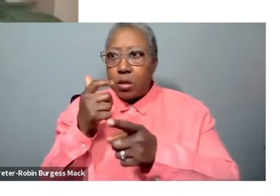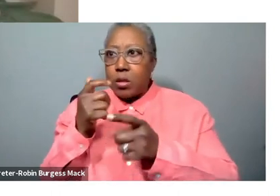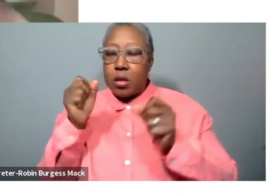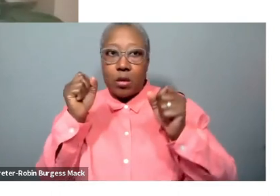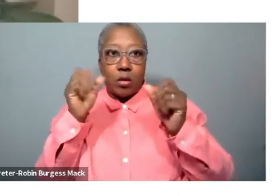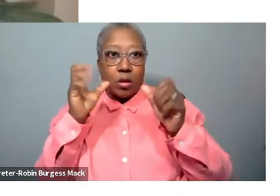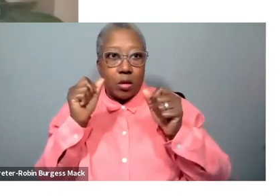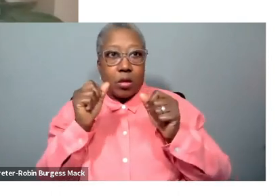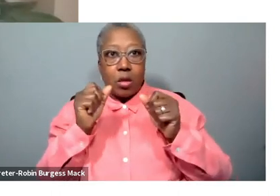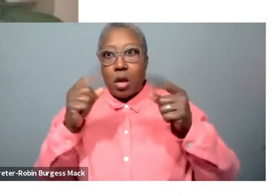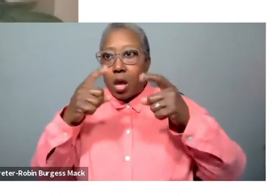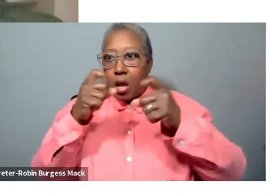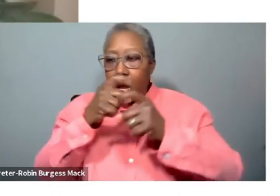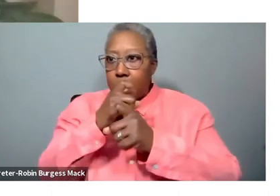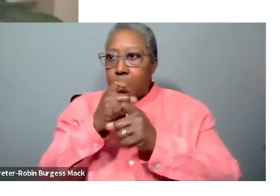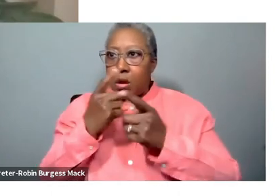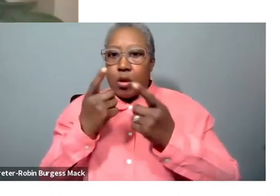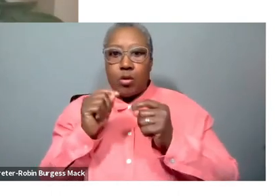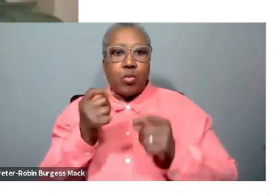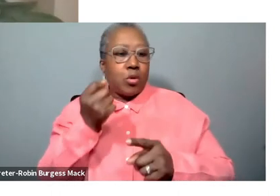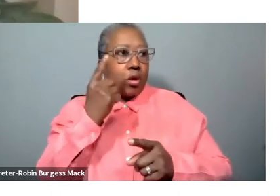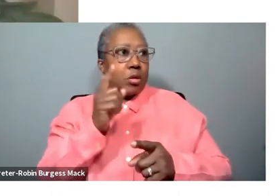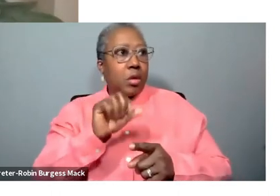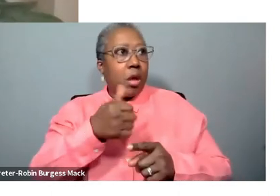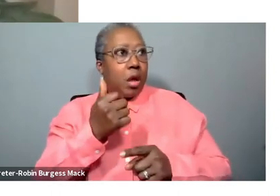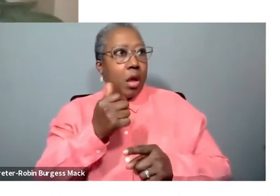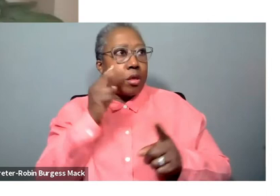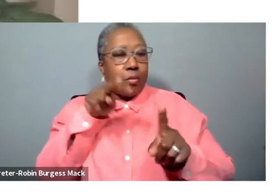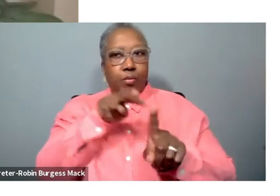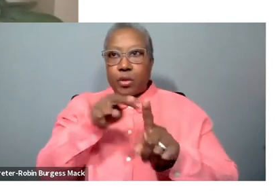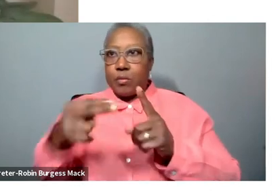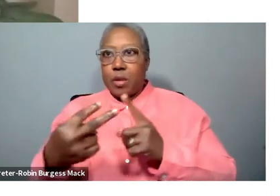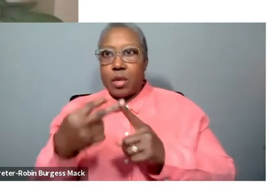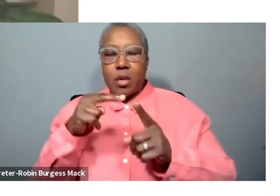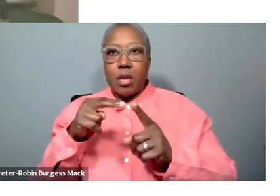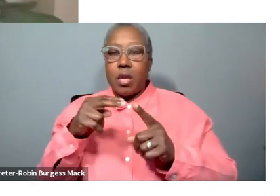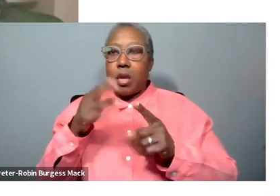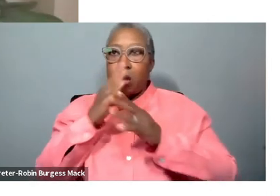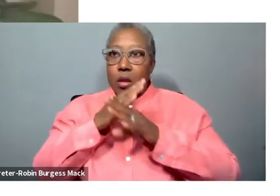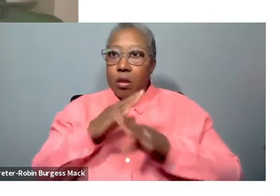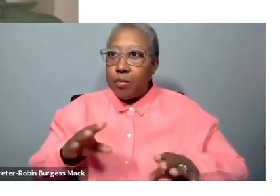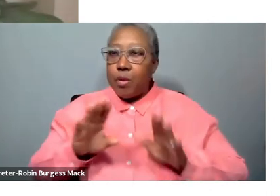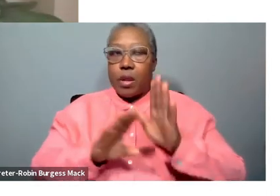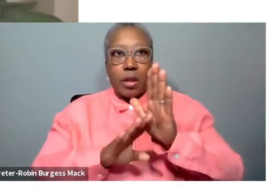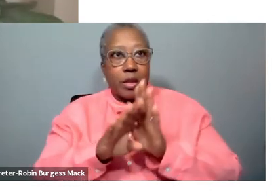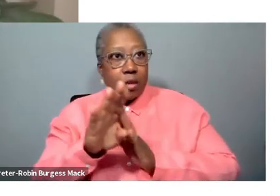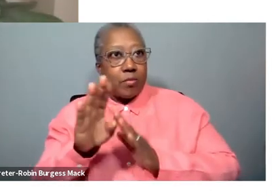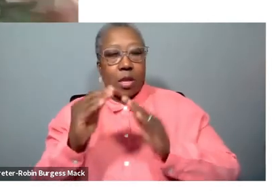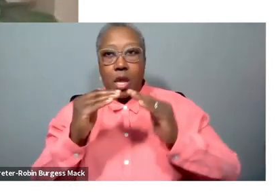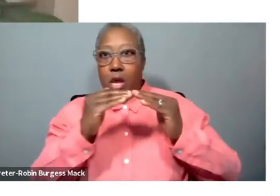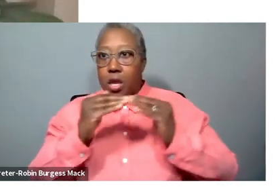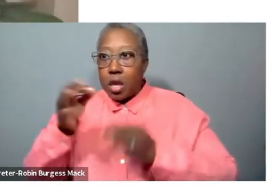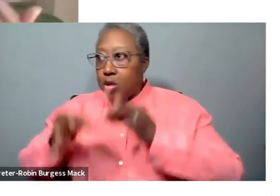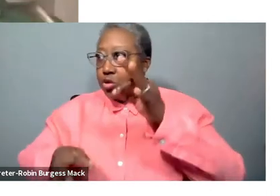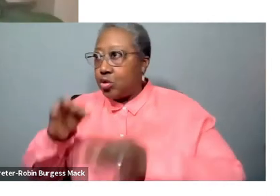surprise, complexity, trying to understand other perspectives on peace, development, justice.